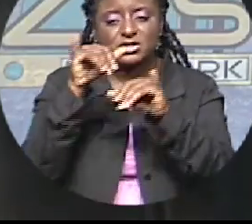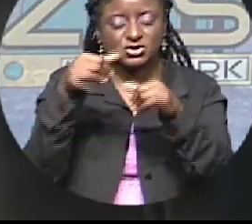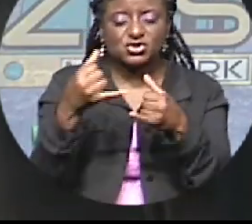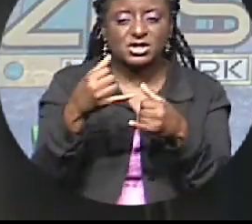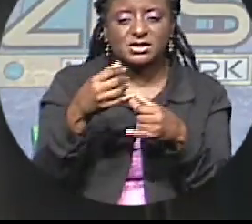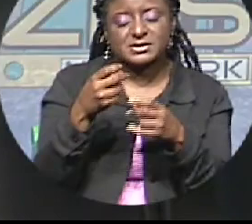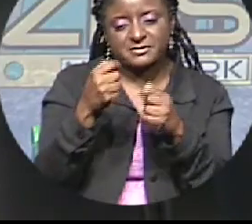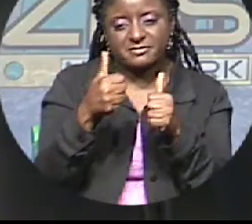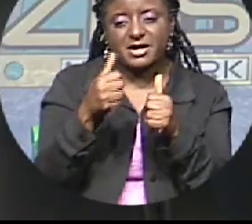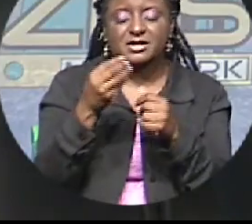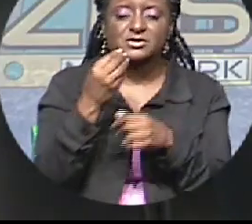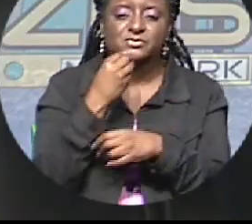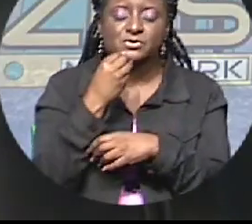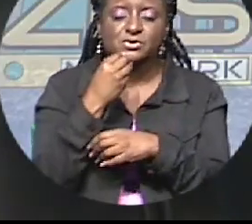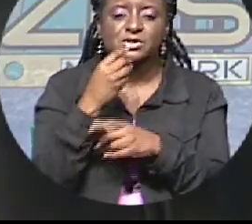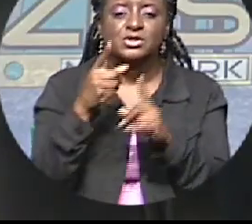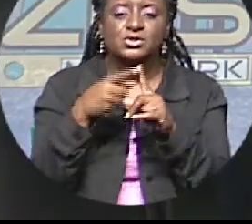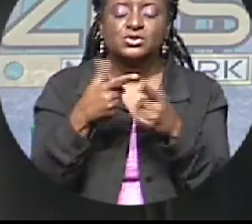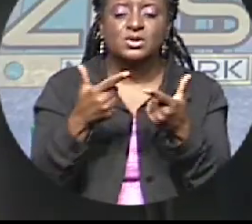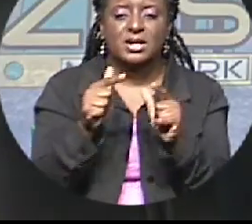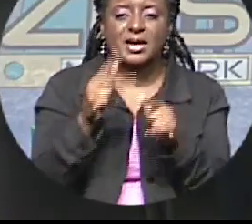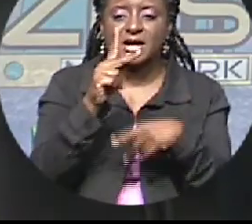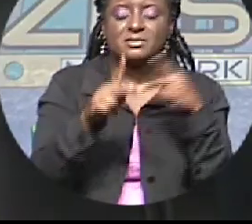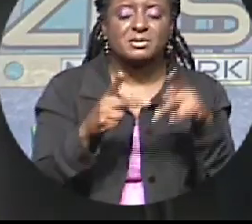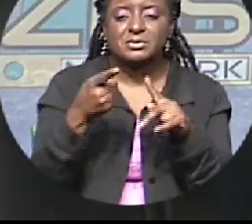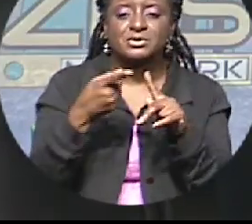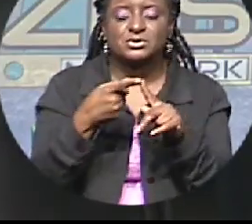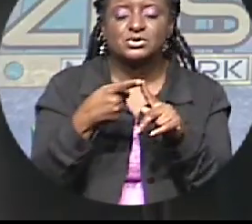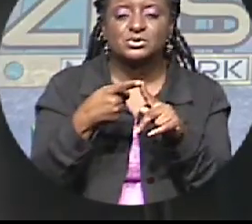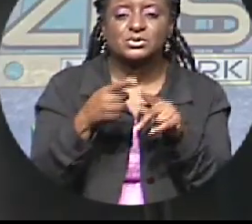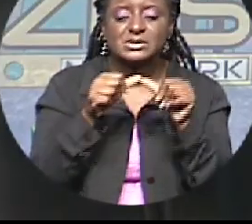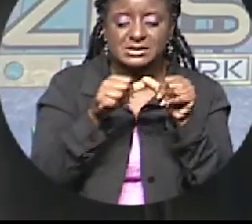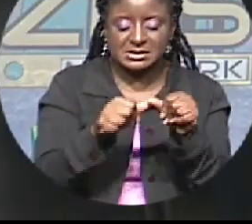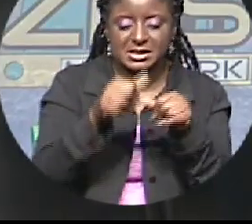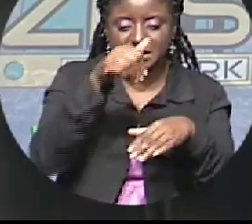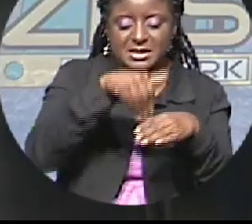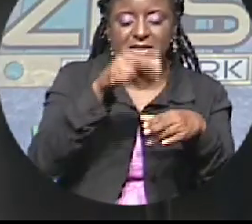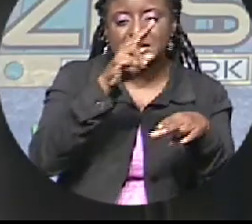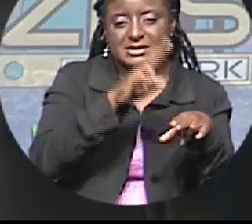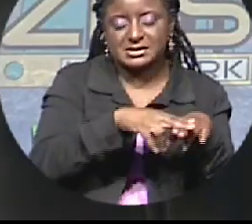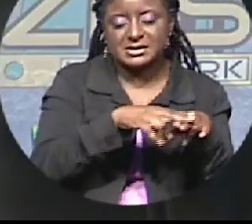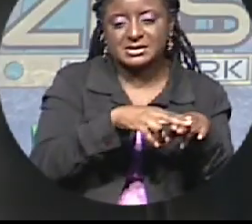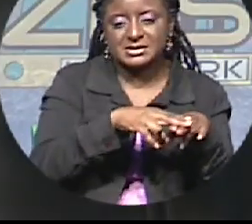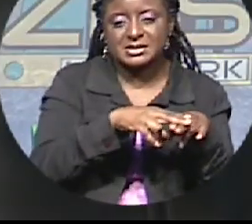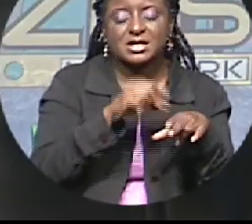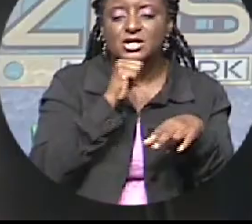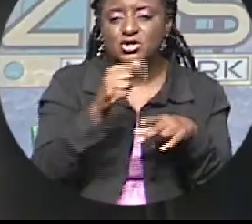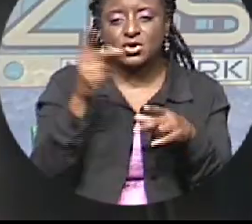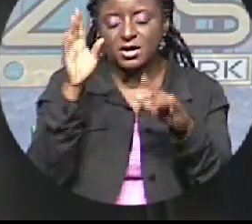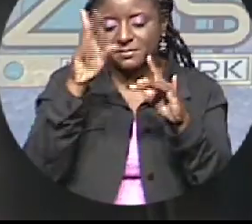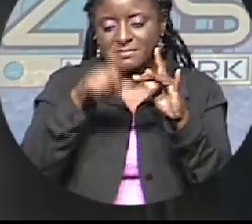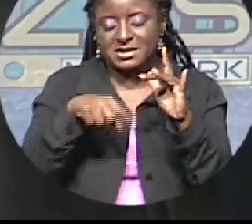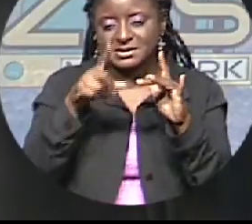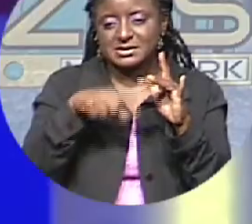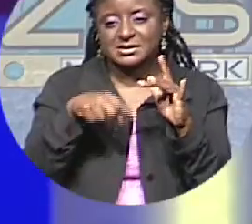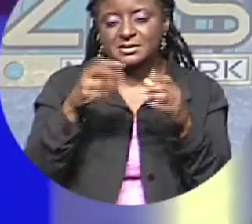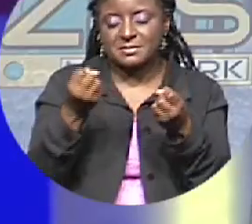fast foods, again, just to allow persons to stay in their seats and not really miss much of the